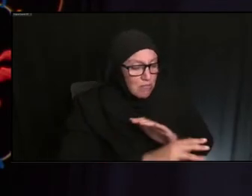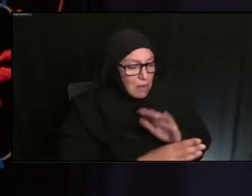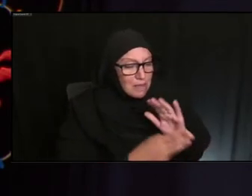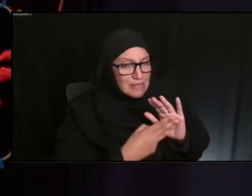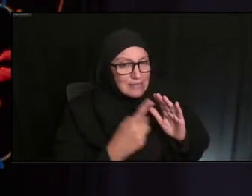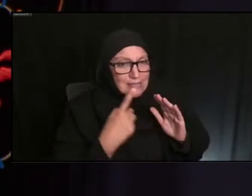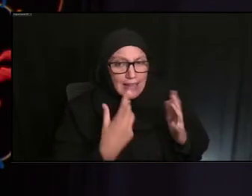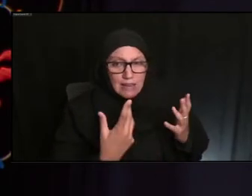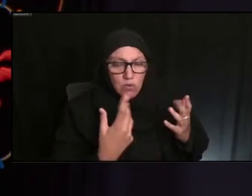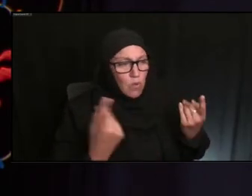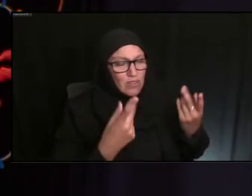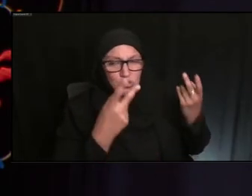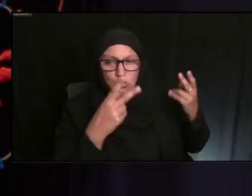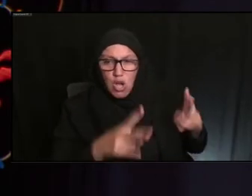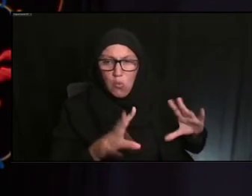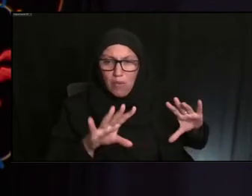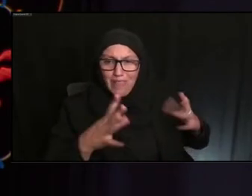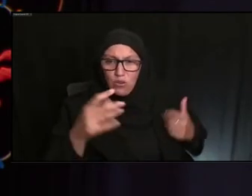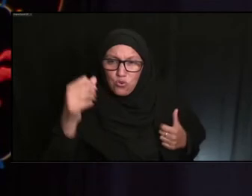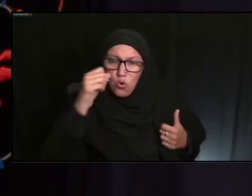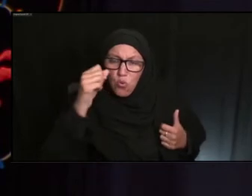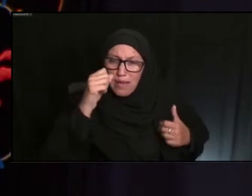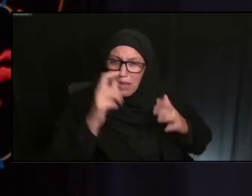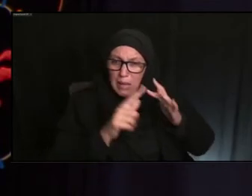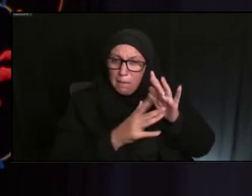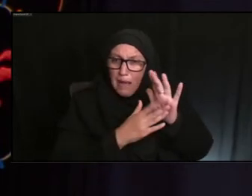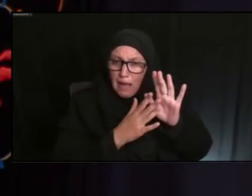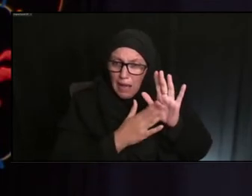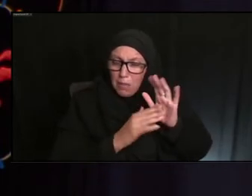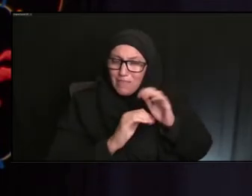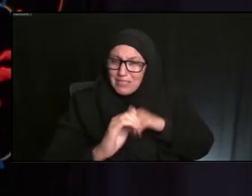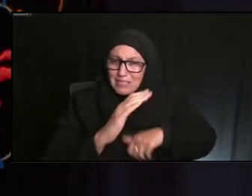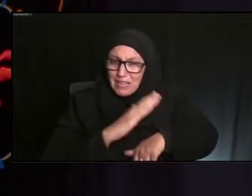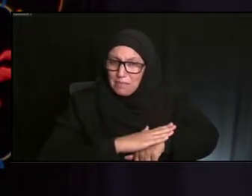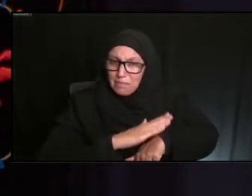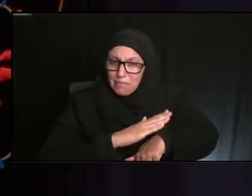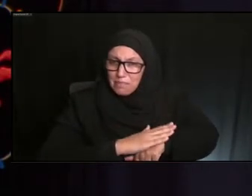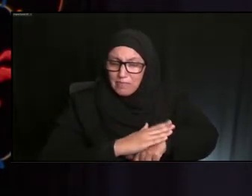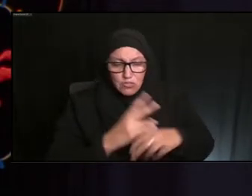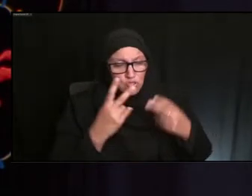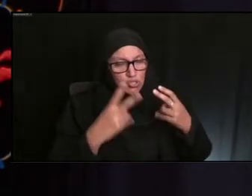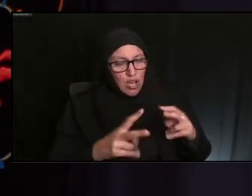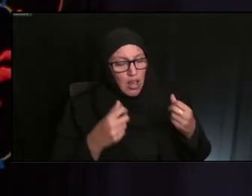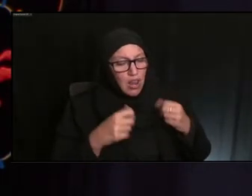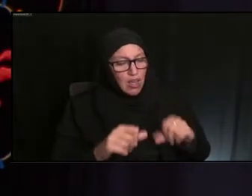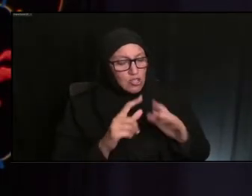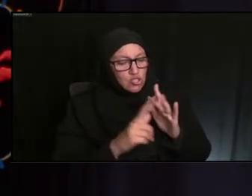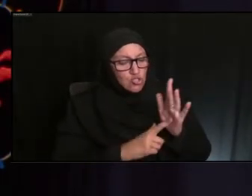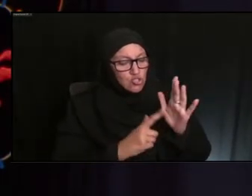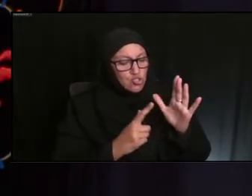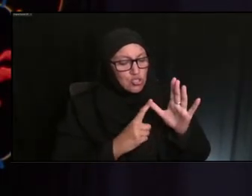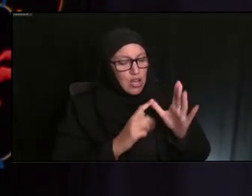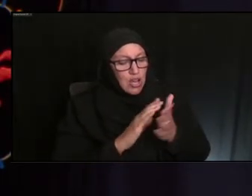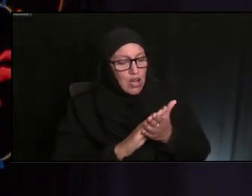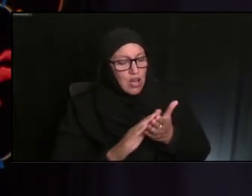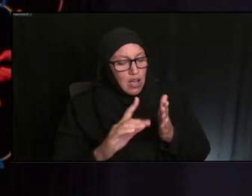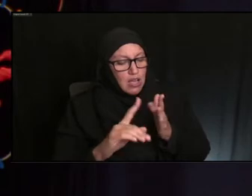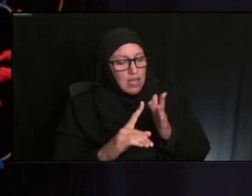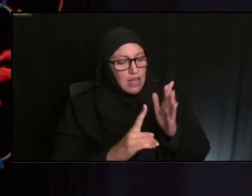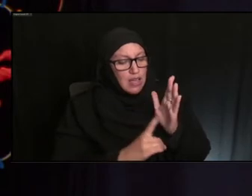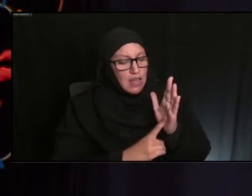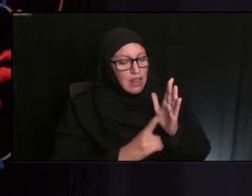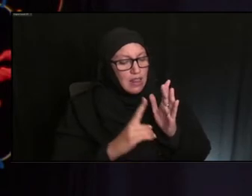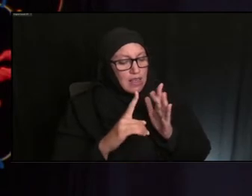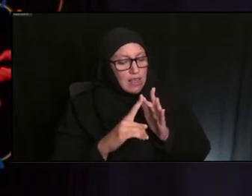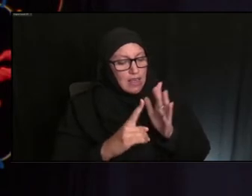his time dies the death of Jahiliyyah, of the ignorance or the age of ignorance. So the